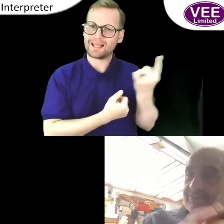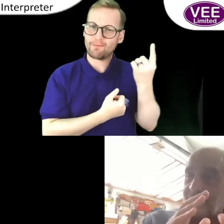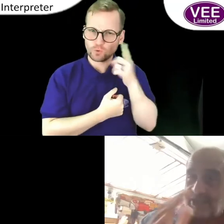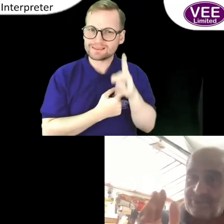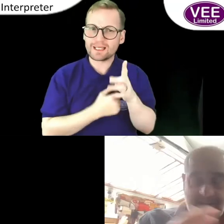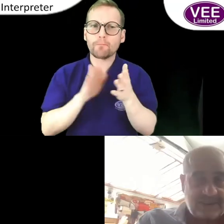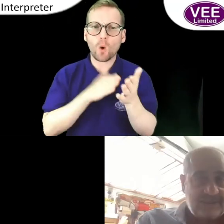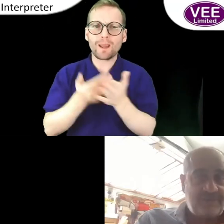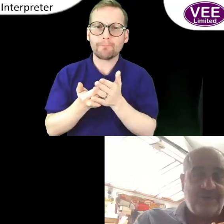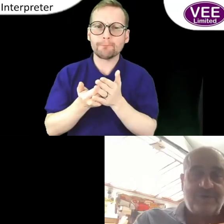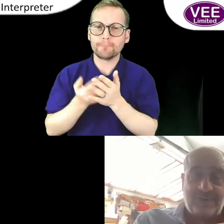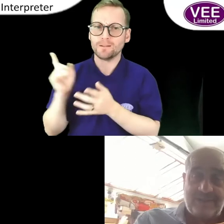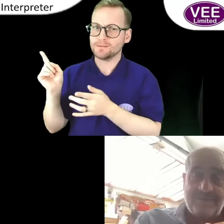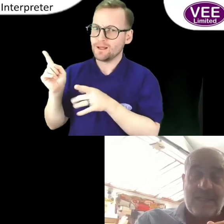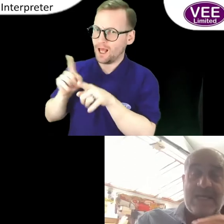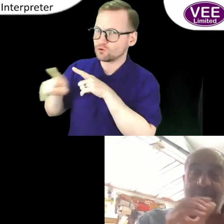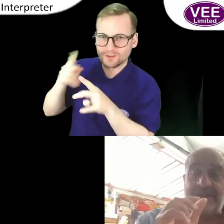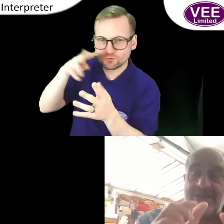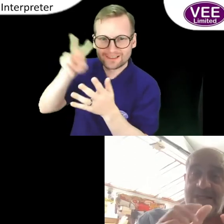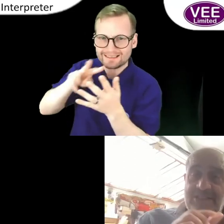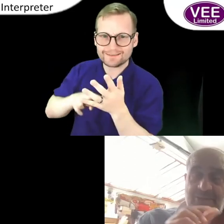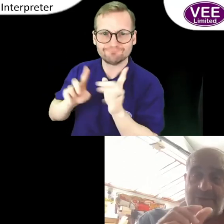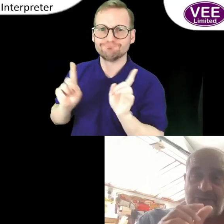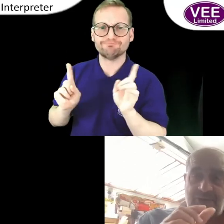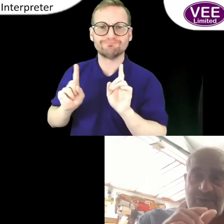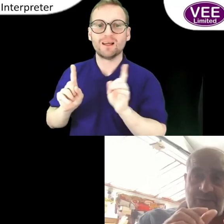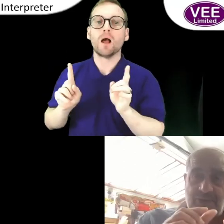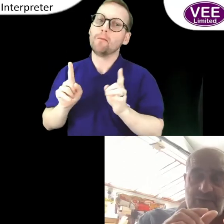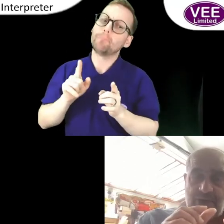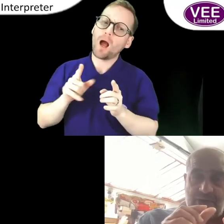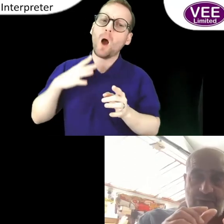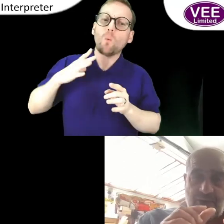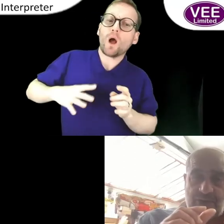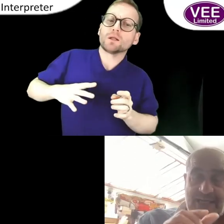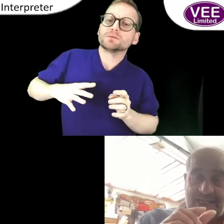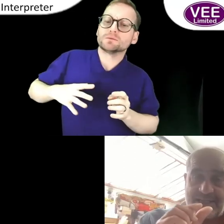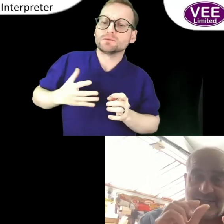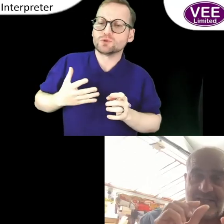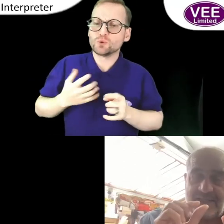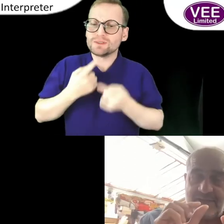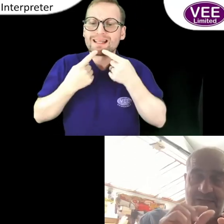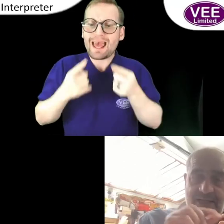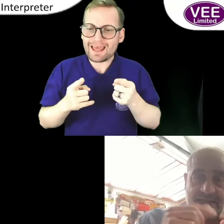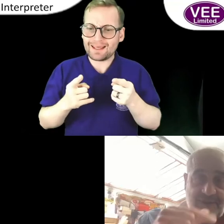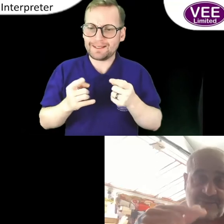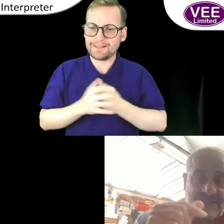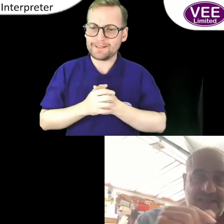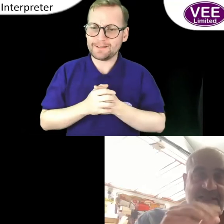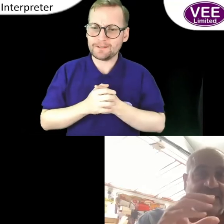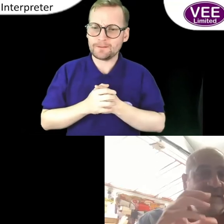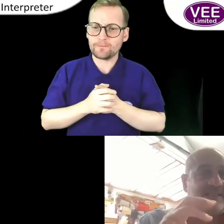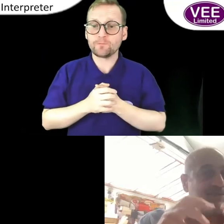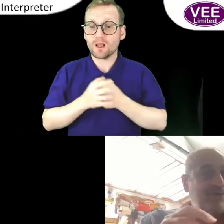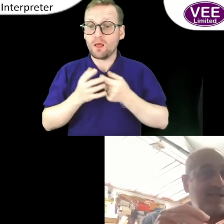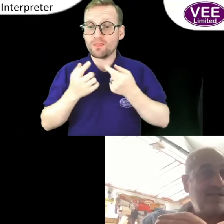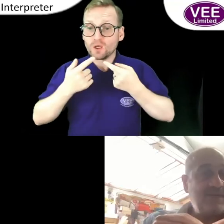the right, which I will not attempt to read. But I just wanted to say that it's actually, as you just heard,